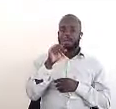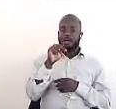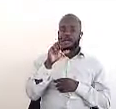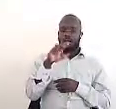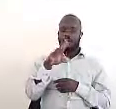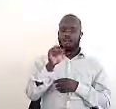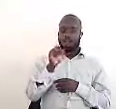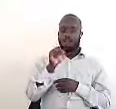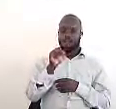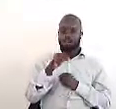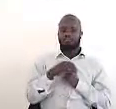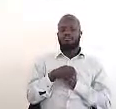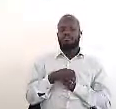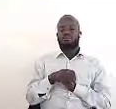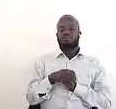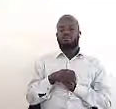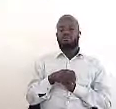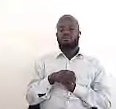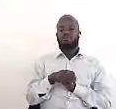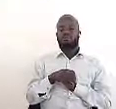it's a fungus that